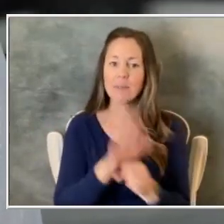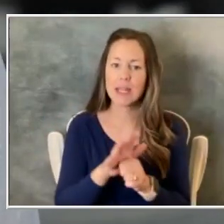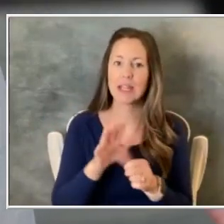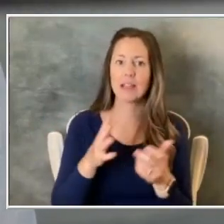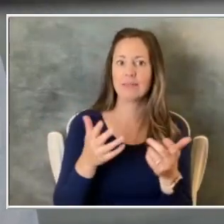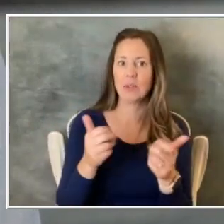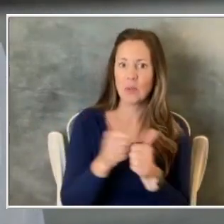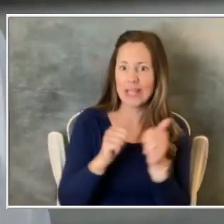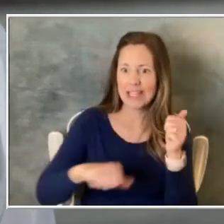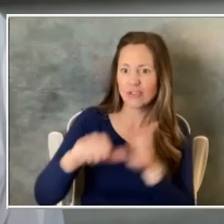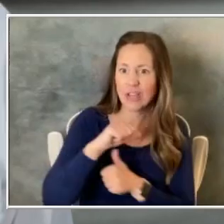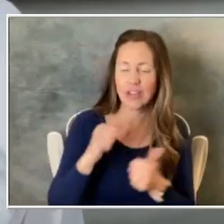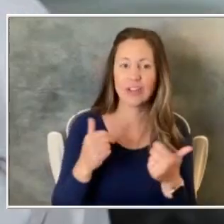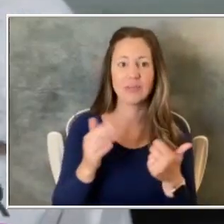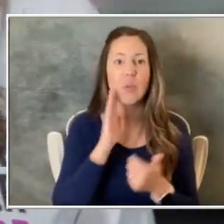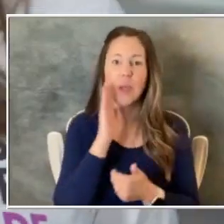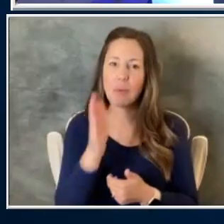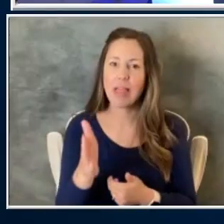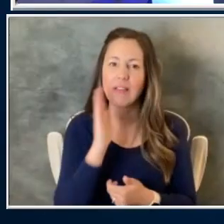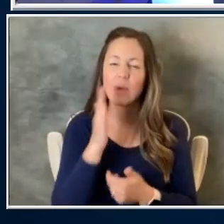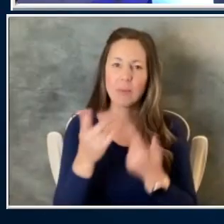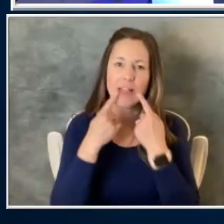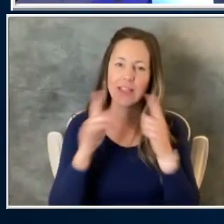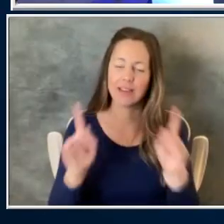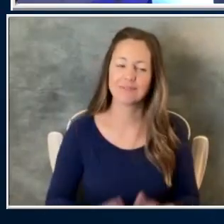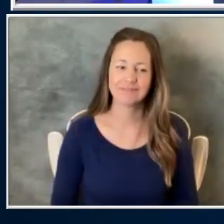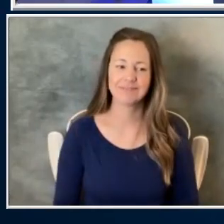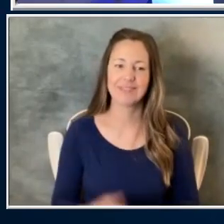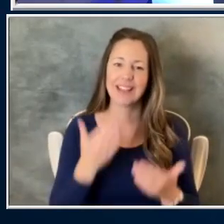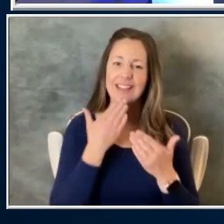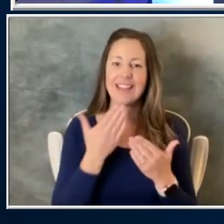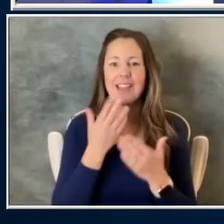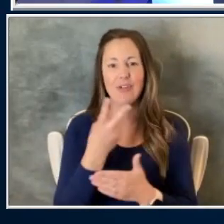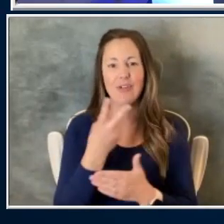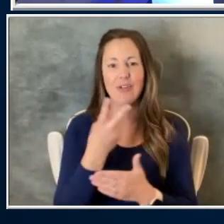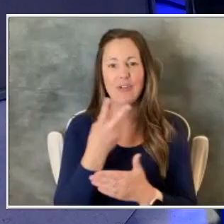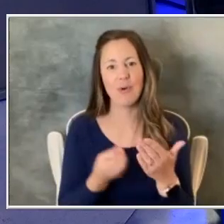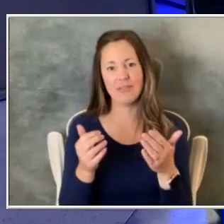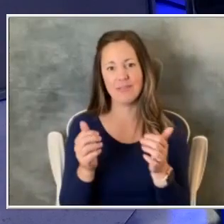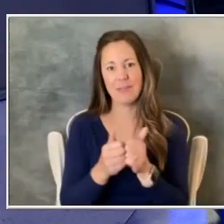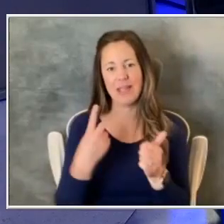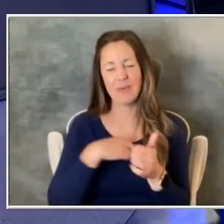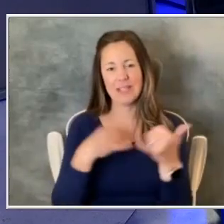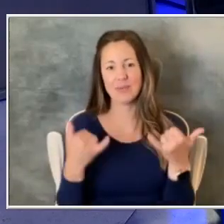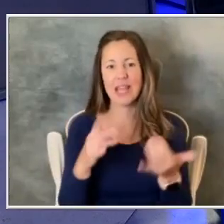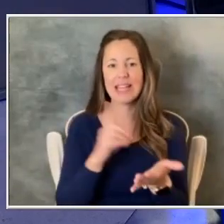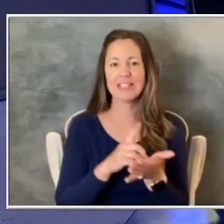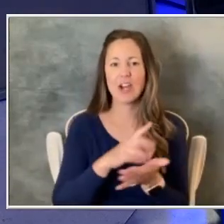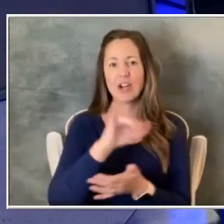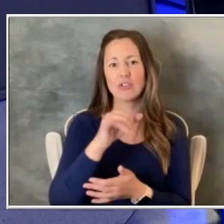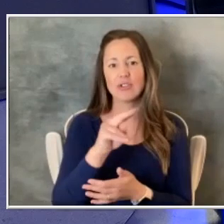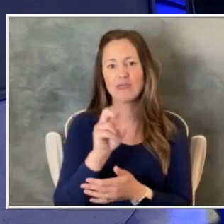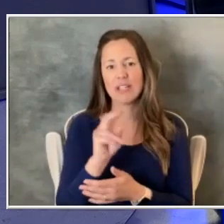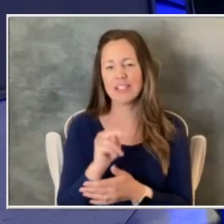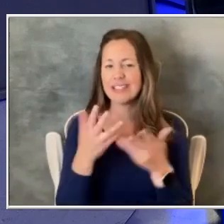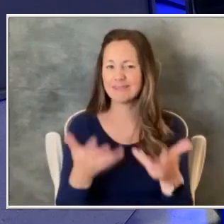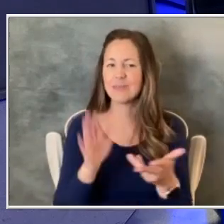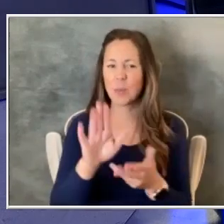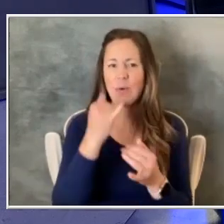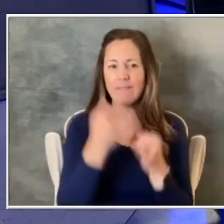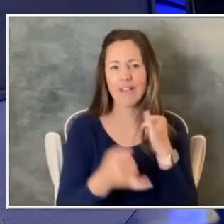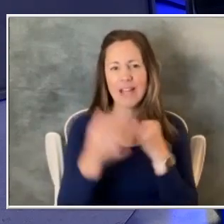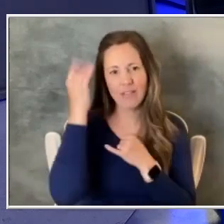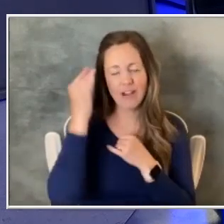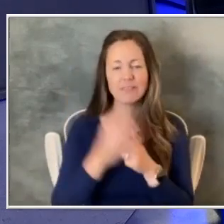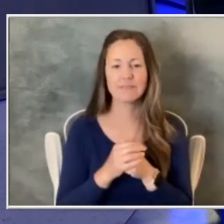this ride, we're going to get there. Thank you both for being out there with us today. Dr. Jensen, what's the takeaway? My takeaway